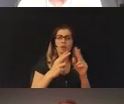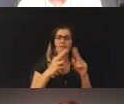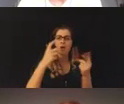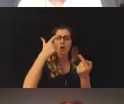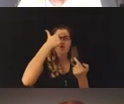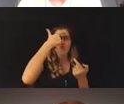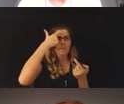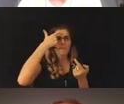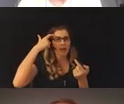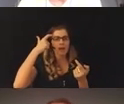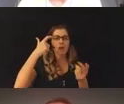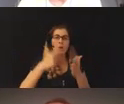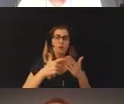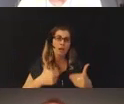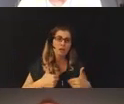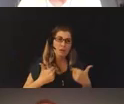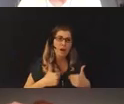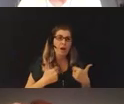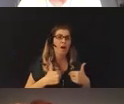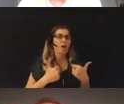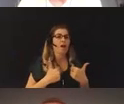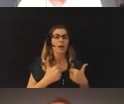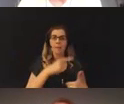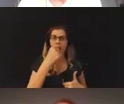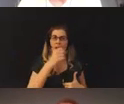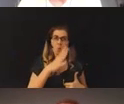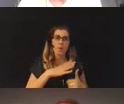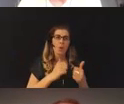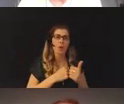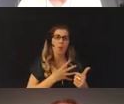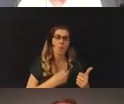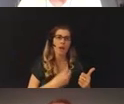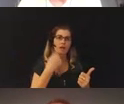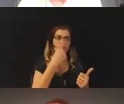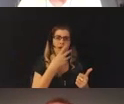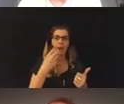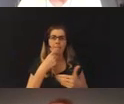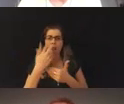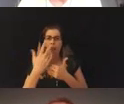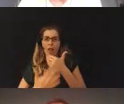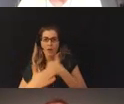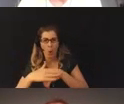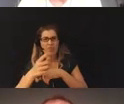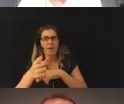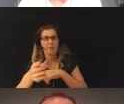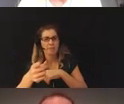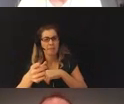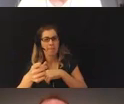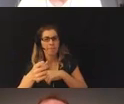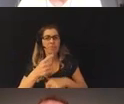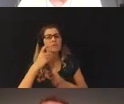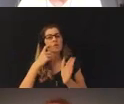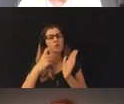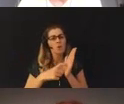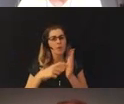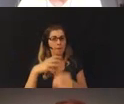right? We see young Black women in whiteface with cotton in their hair and blood on them. Now, when we're talking about power and representation, we